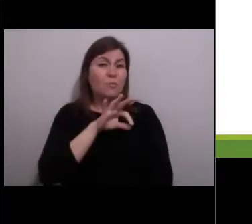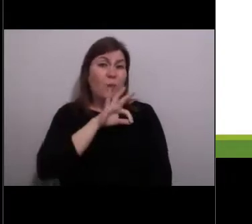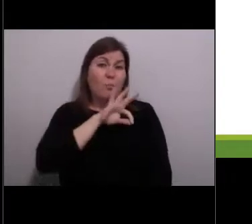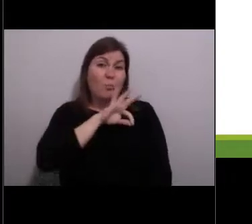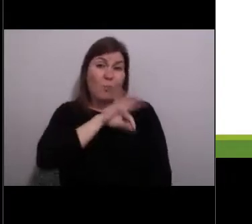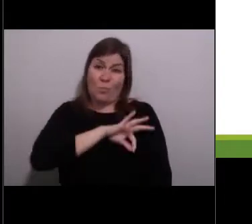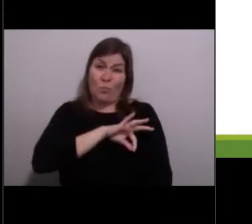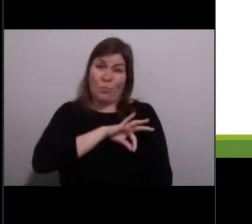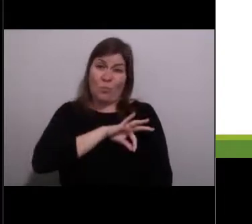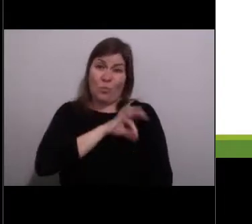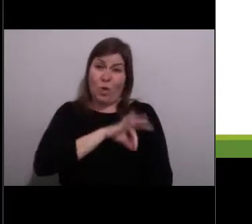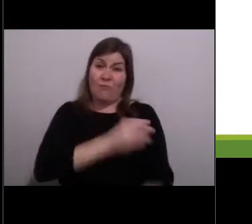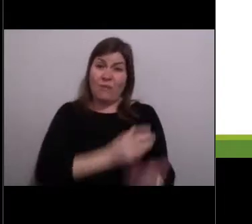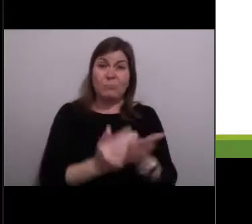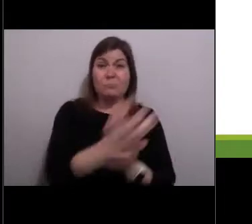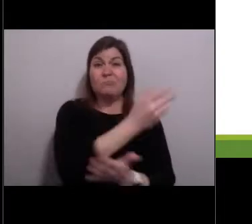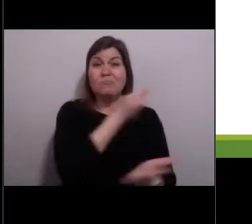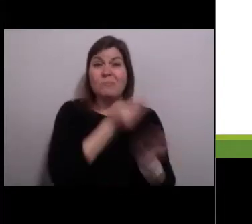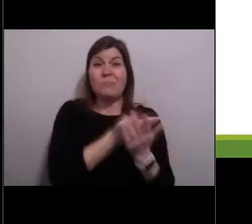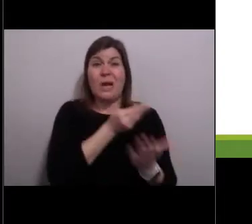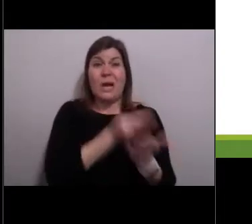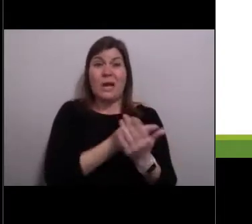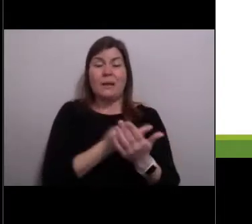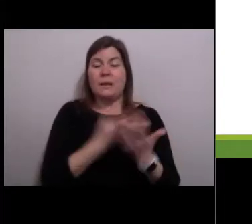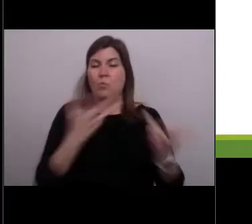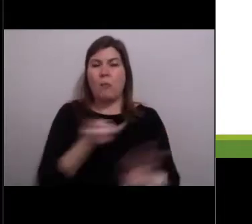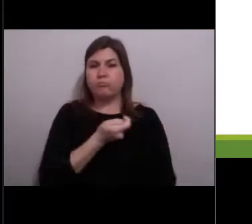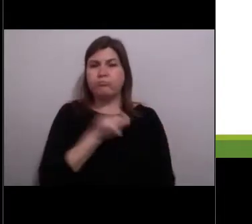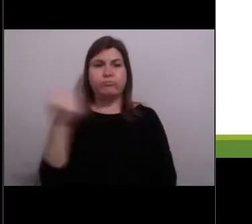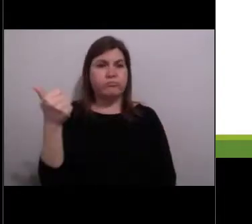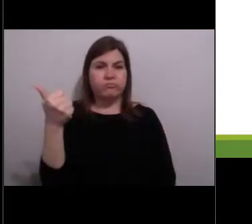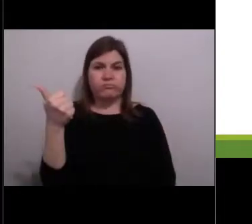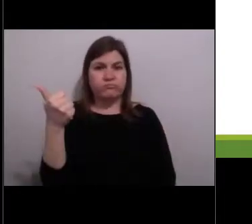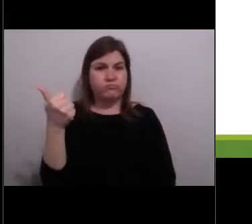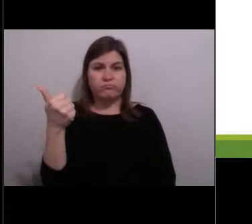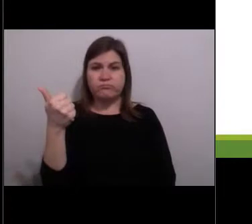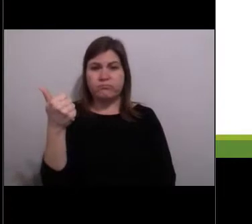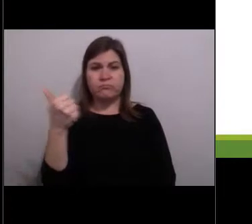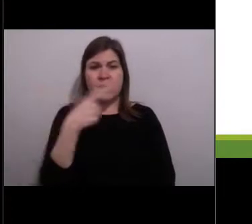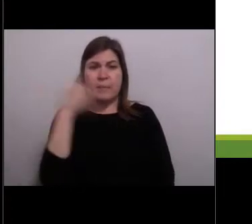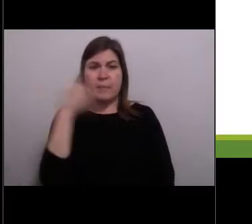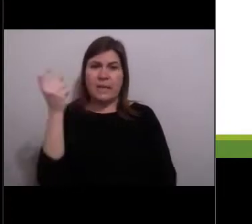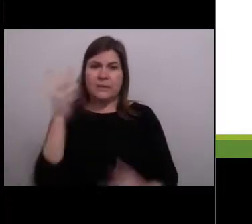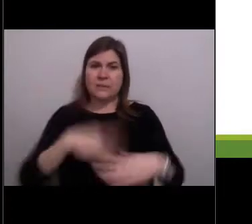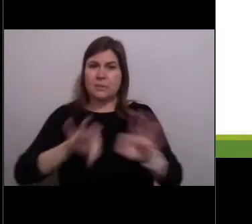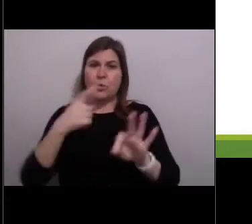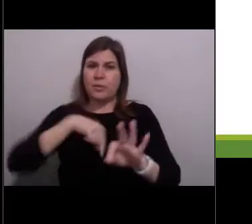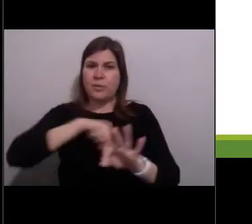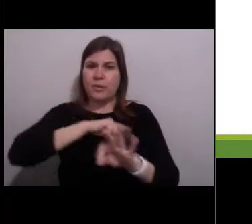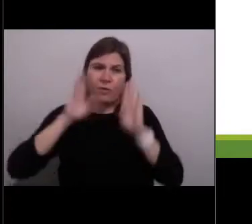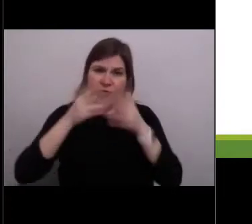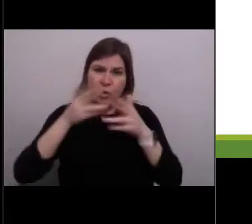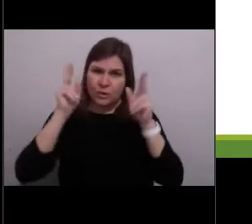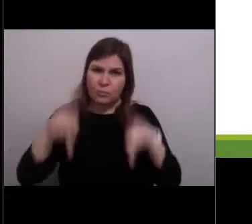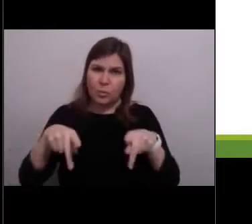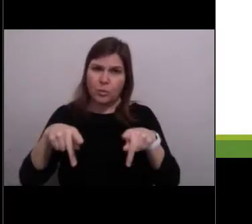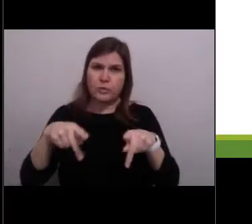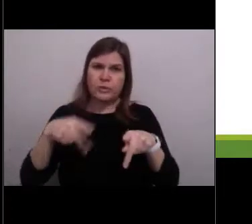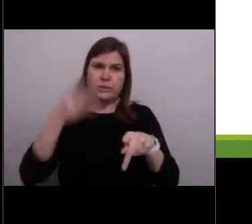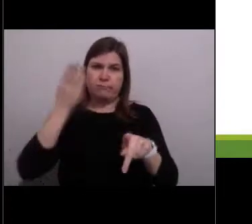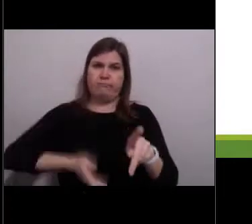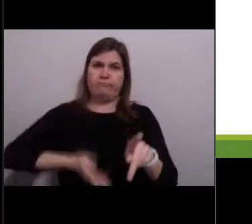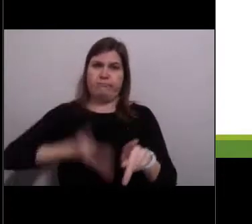essentially are the key points that we made with the ministry. And we did have a meeting with Mabel Elmore, who